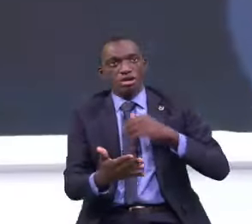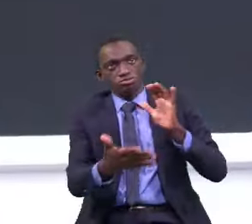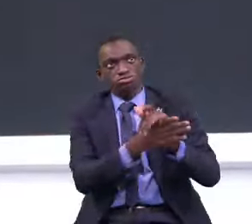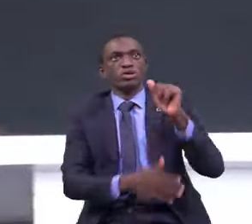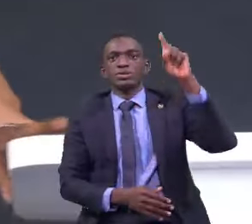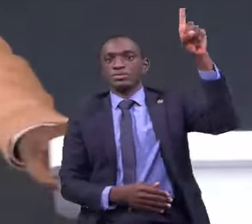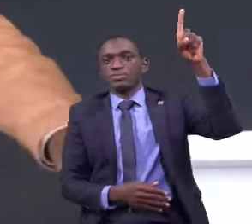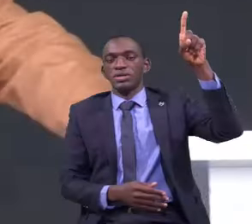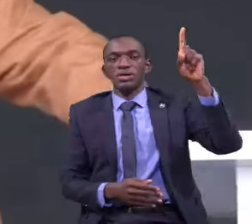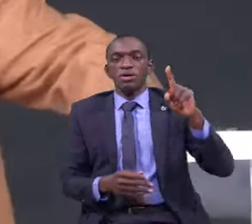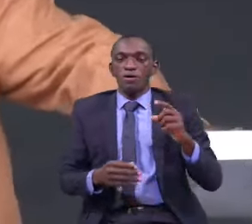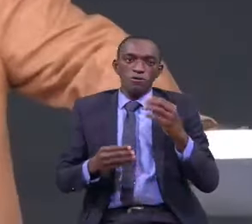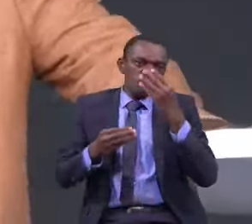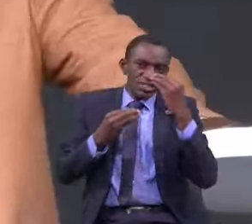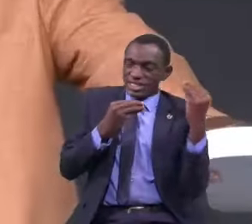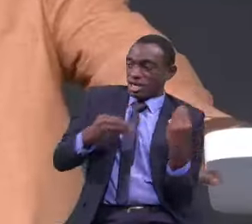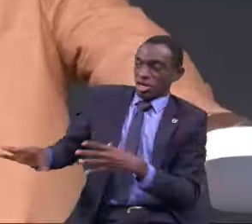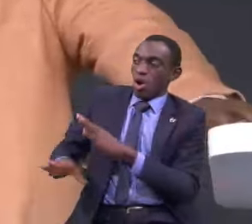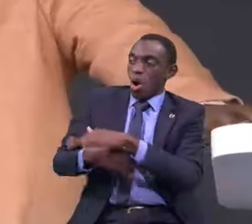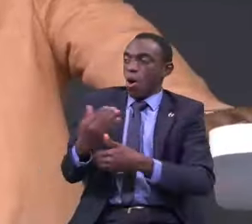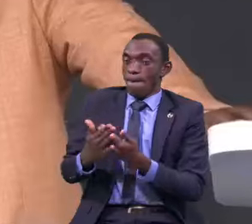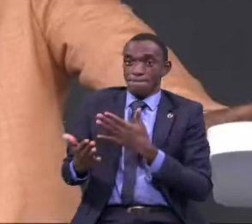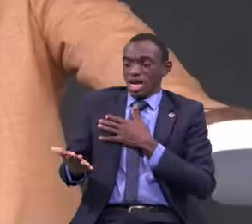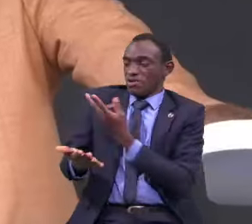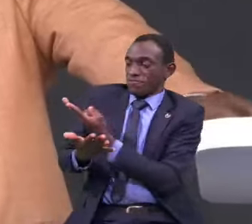Forsaking all my setbacks, I trust him.